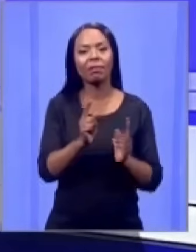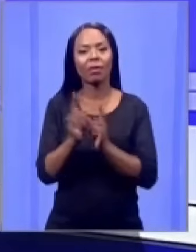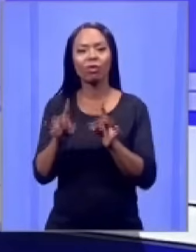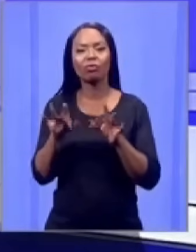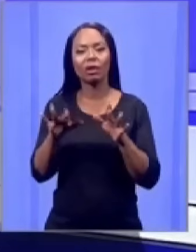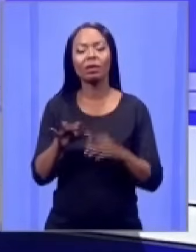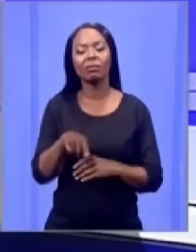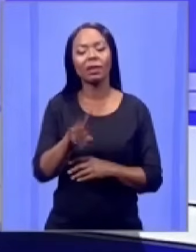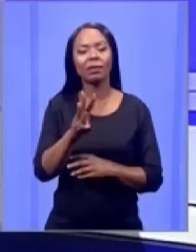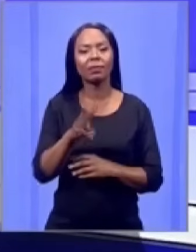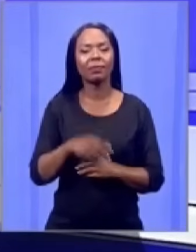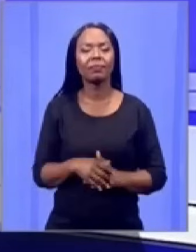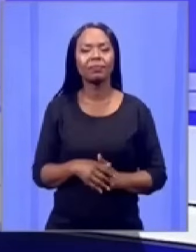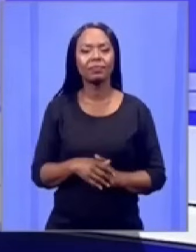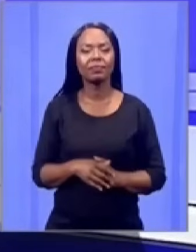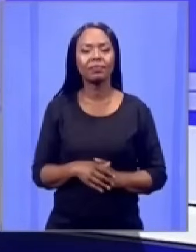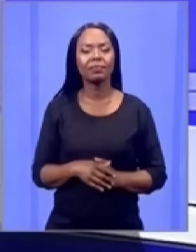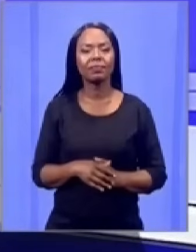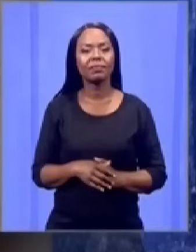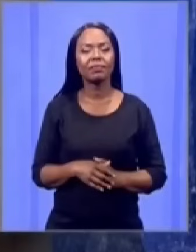Labone.